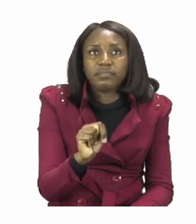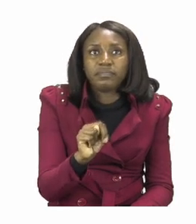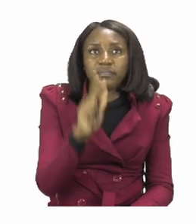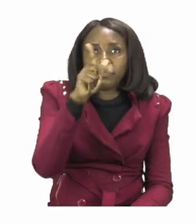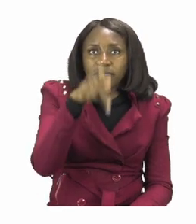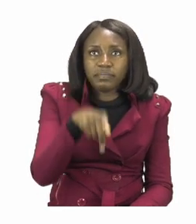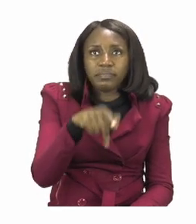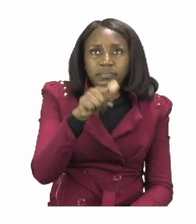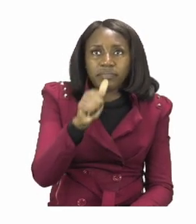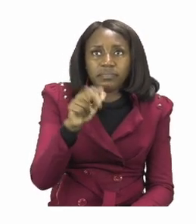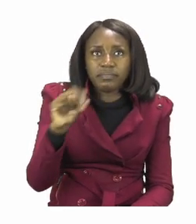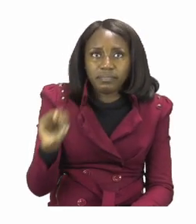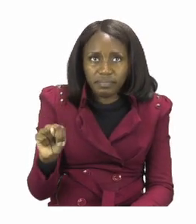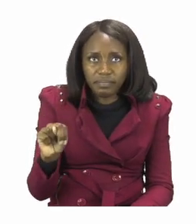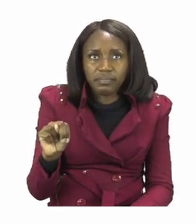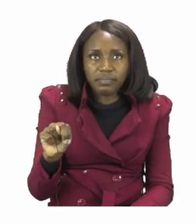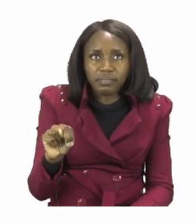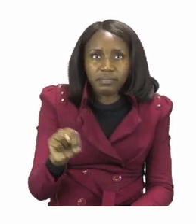pan,